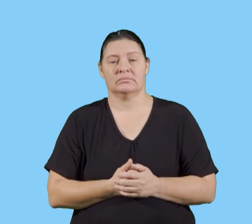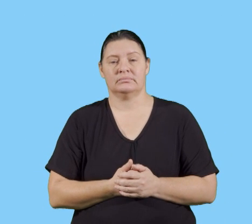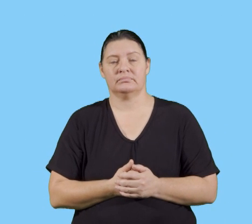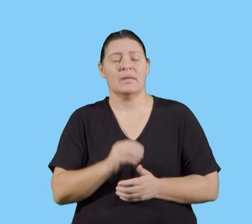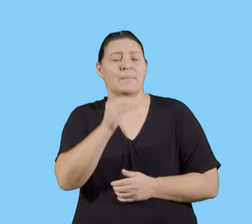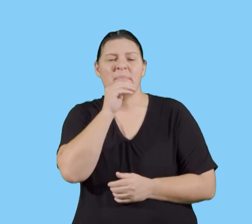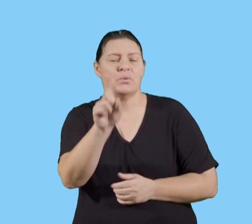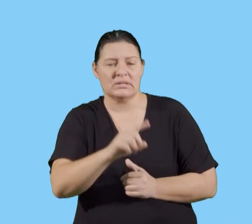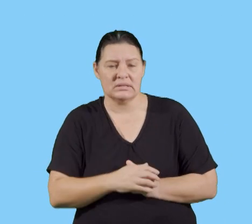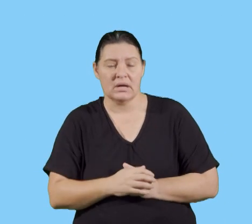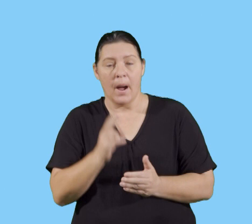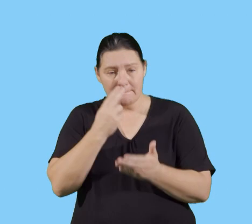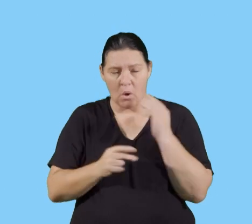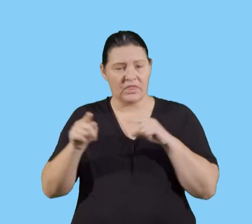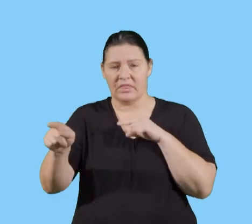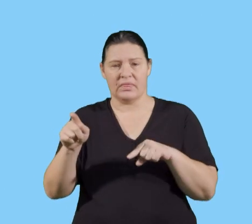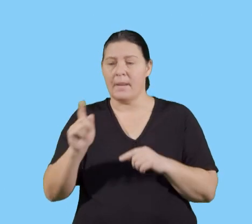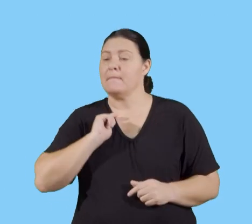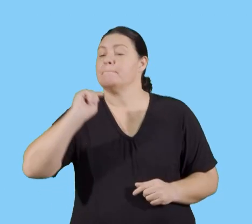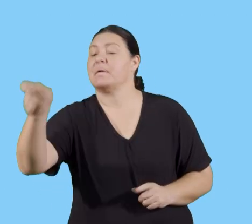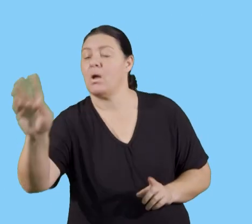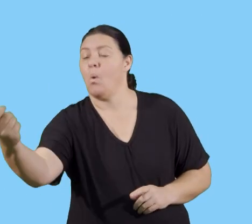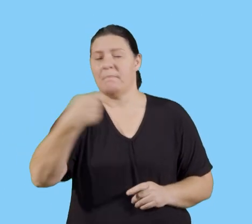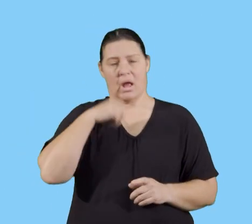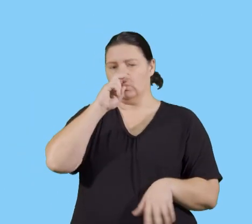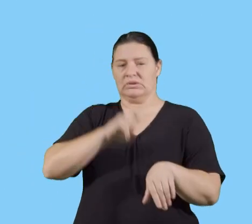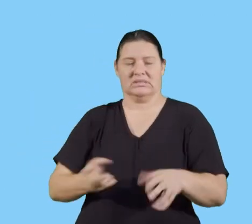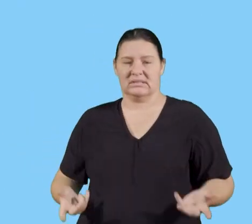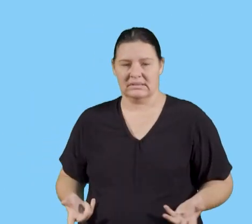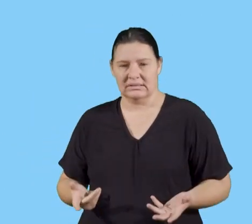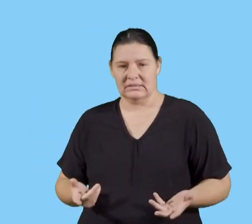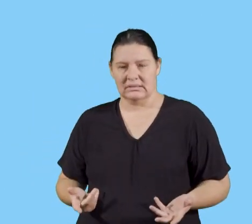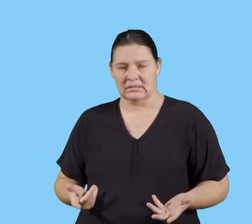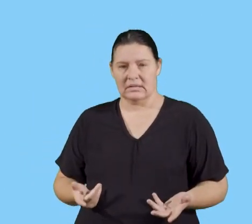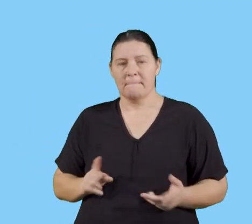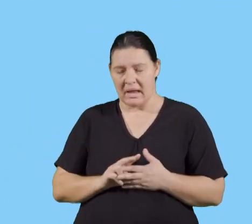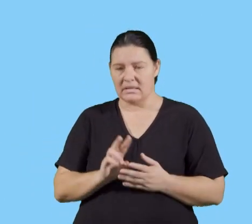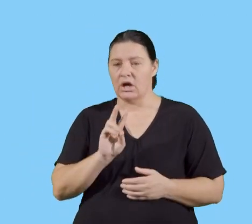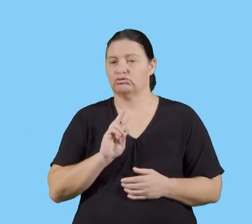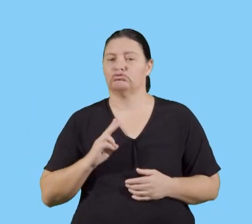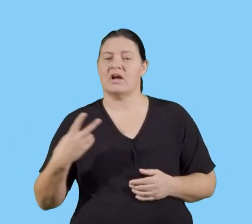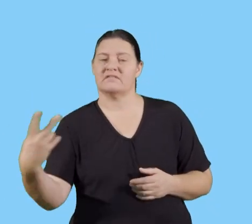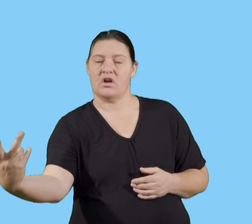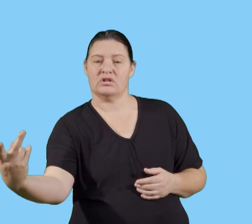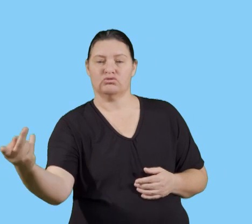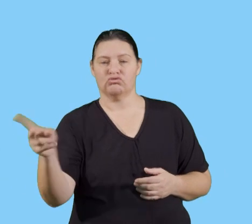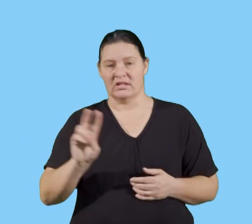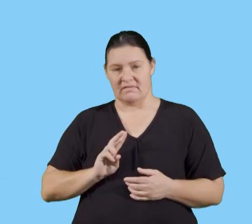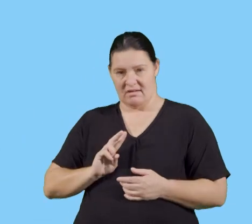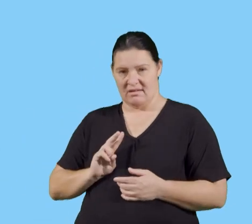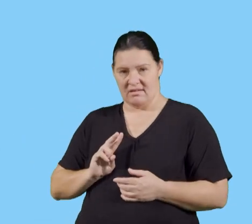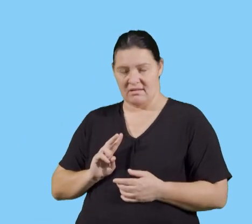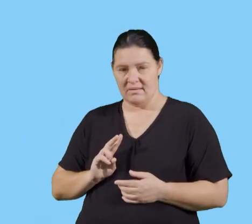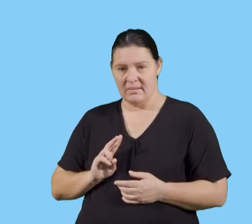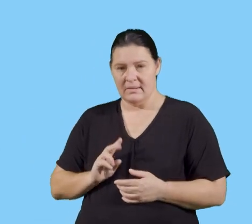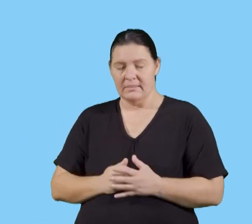means that both parties do not have to make payment. We will make a transfer between our debtors